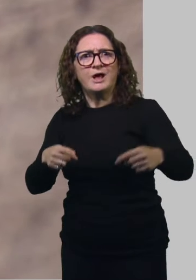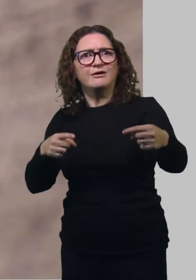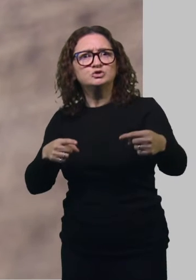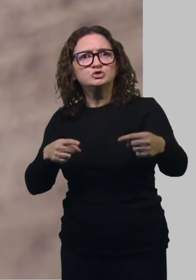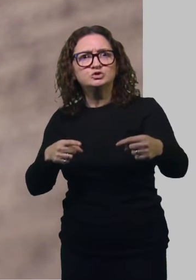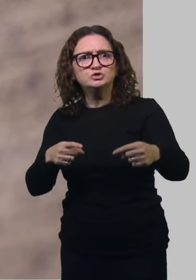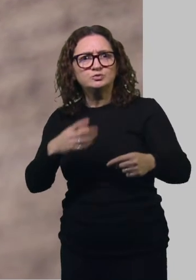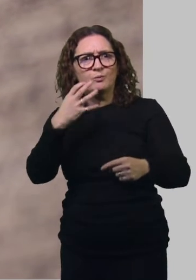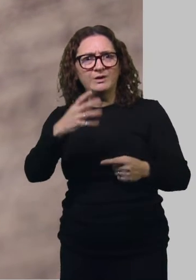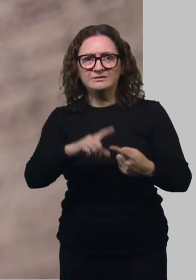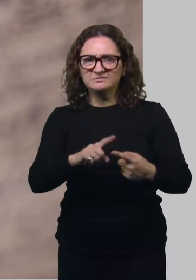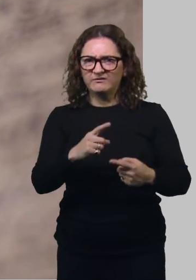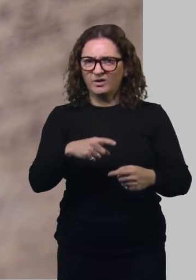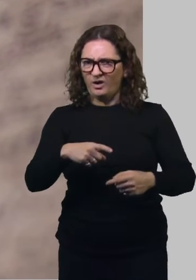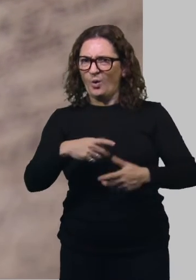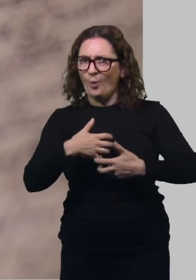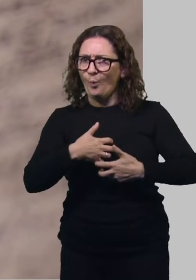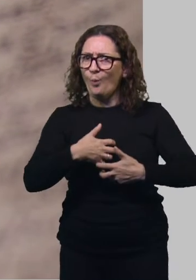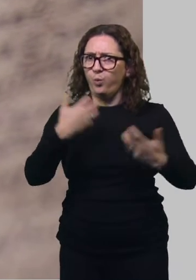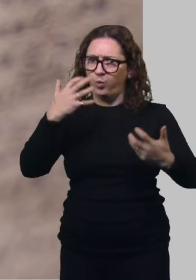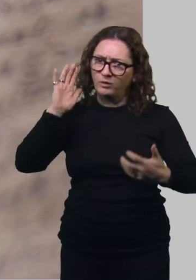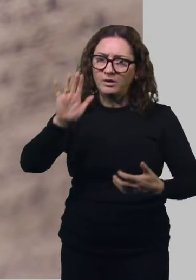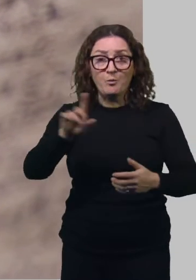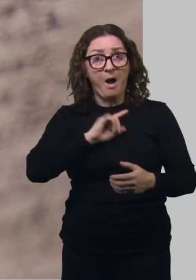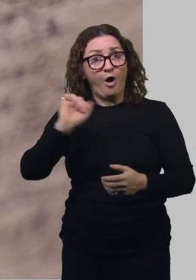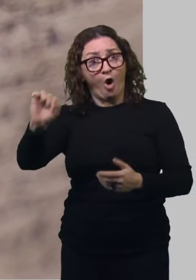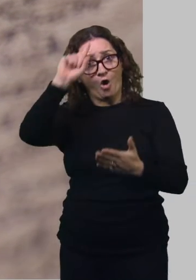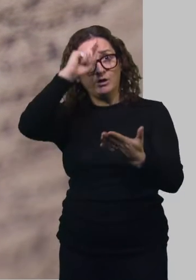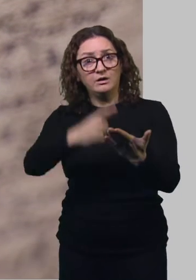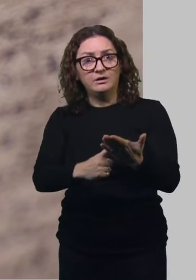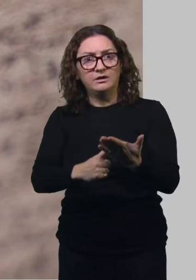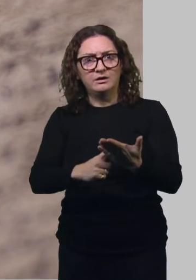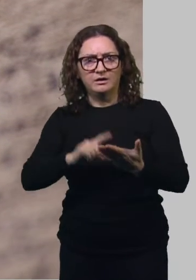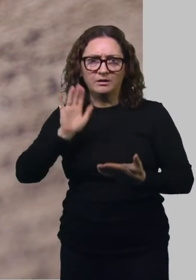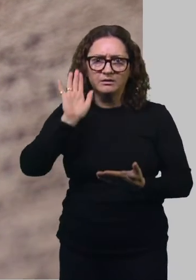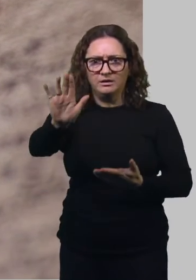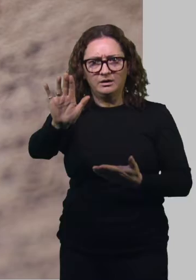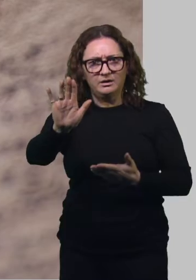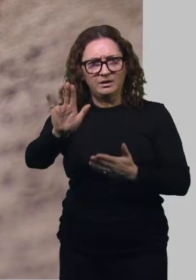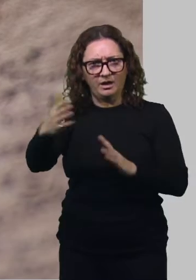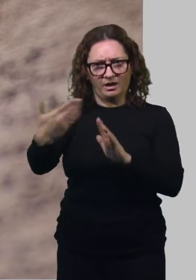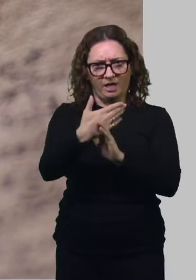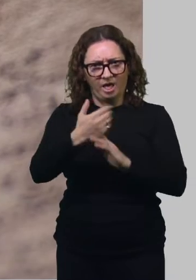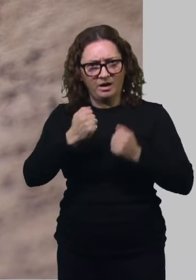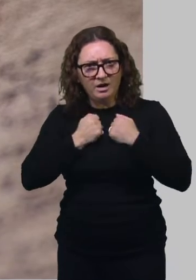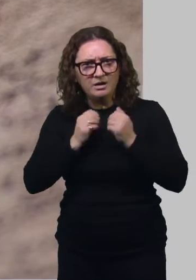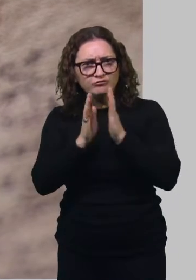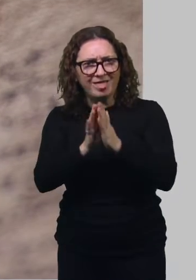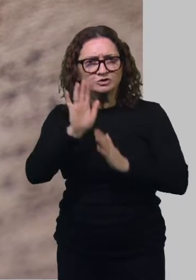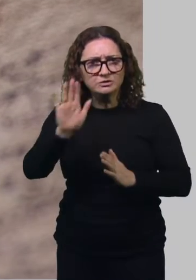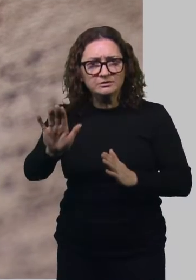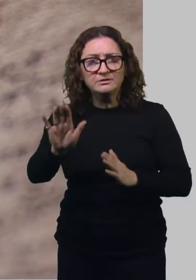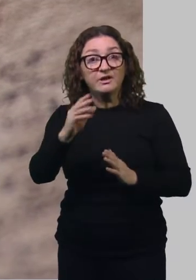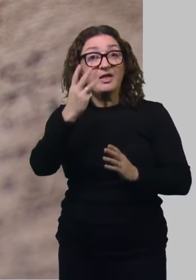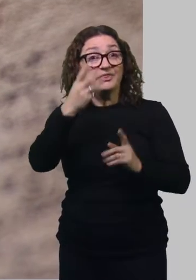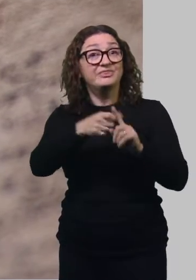fasts. The Queen had told the Commons not to interfere in religious matters. 3 days later, the Queen's disapproval was reported to the